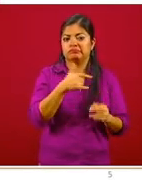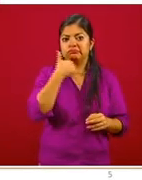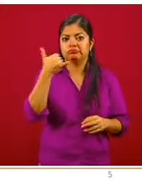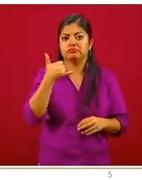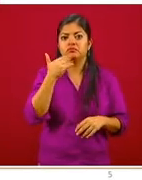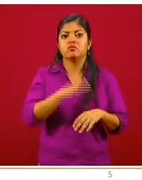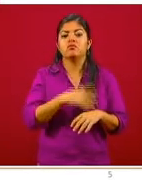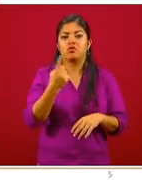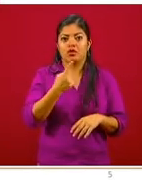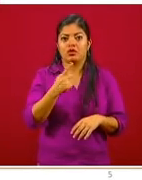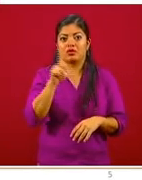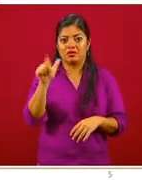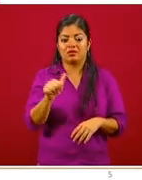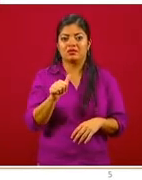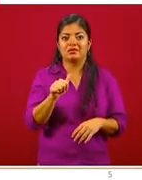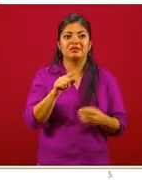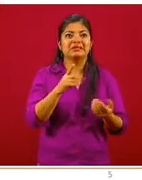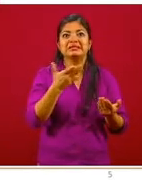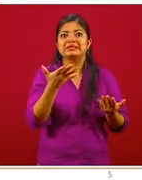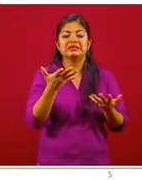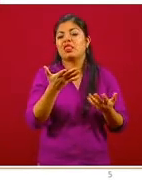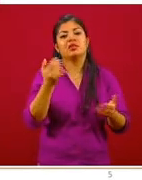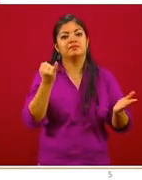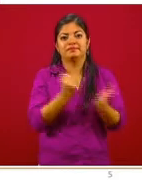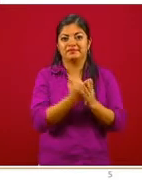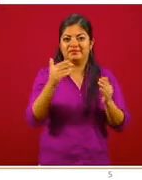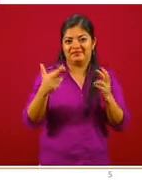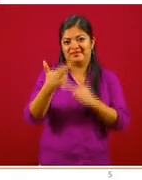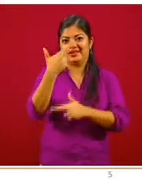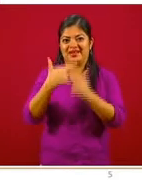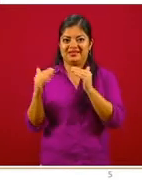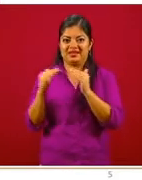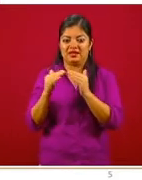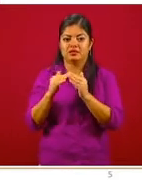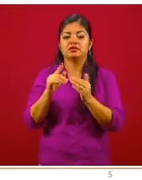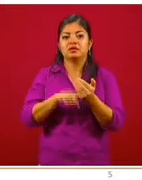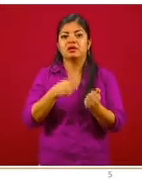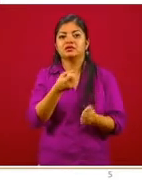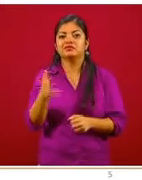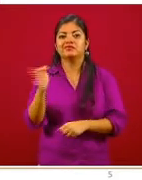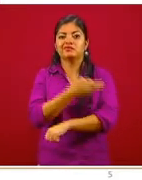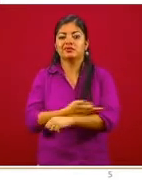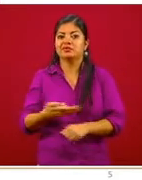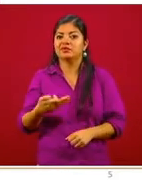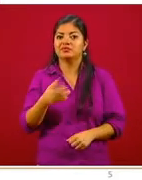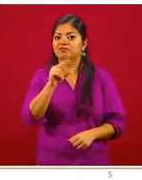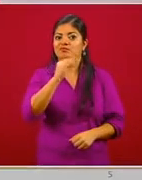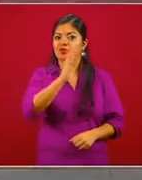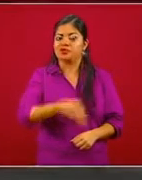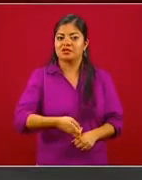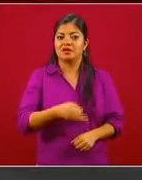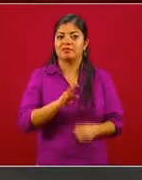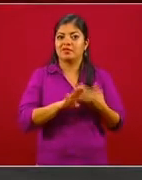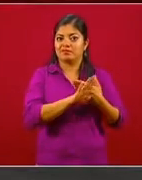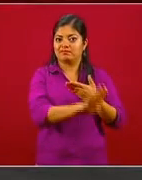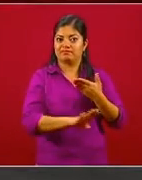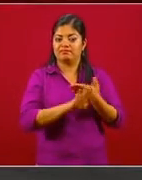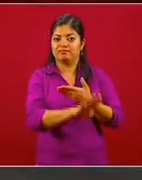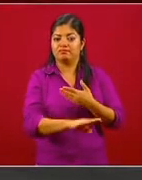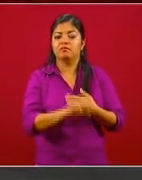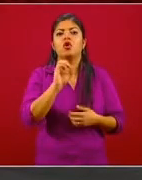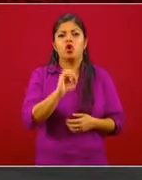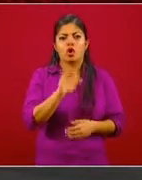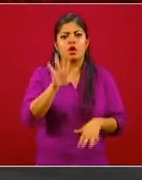home. Many of them went back home where I said before, they're not accepted, they're